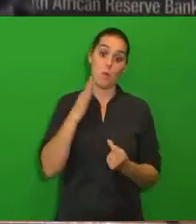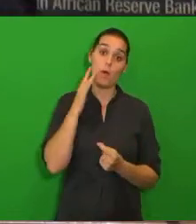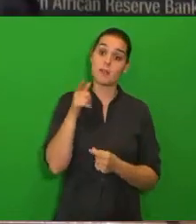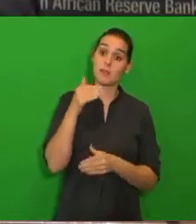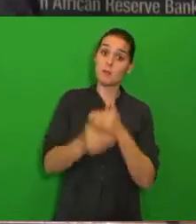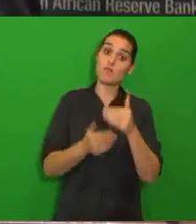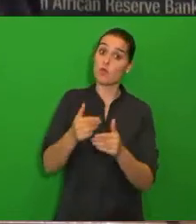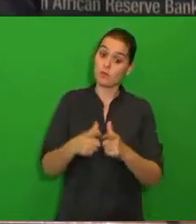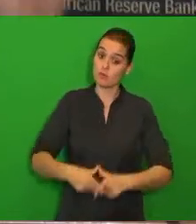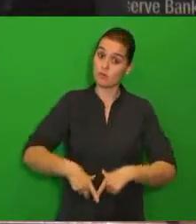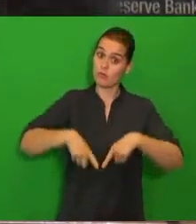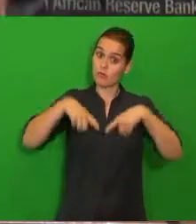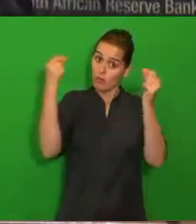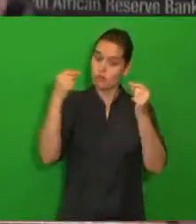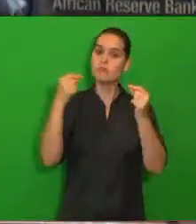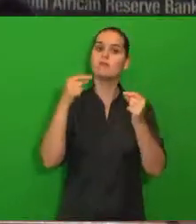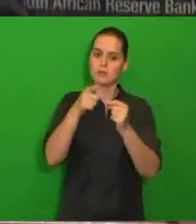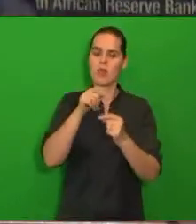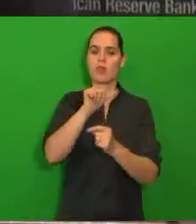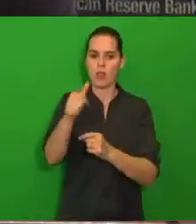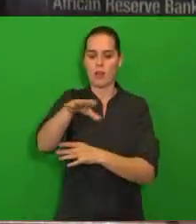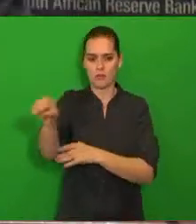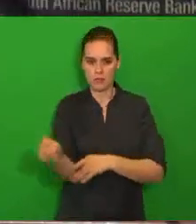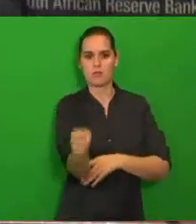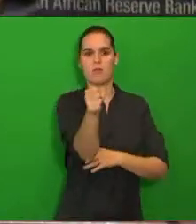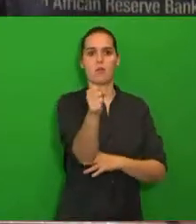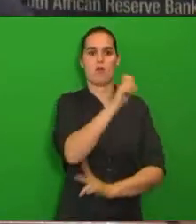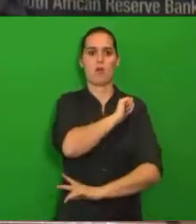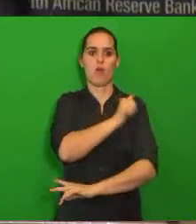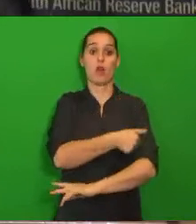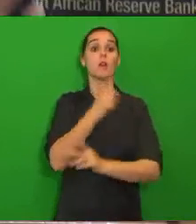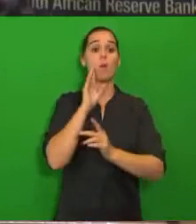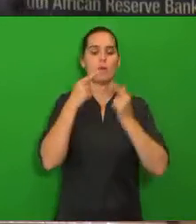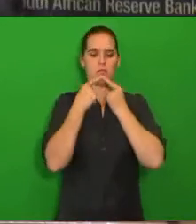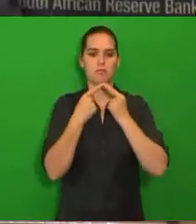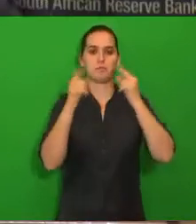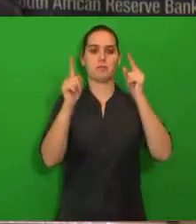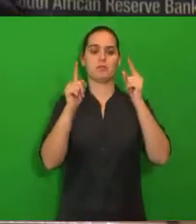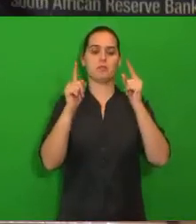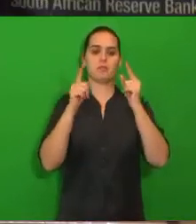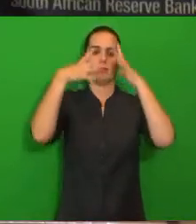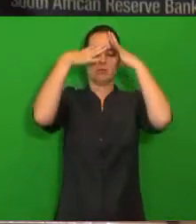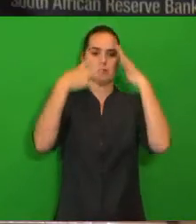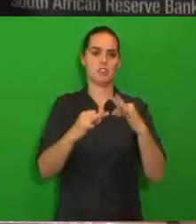is completed, the appointing authority will pronounce what the decision is.